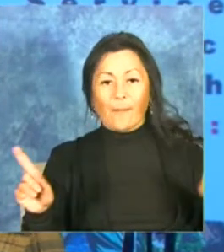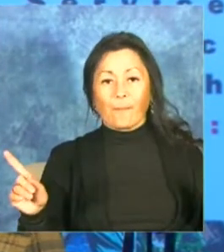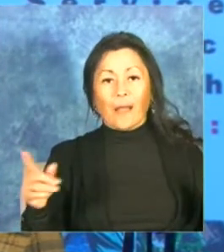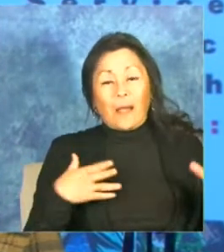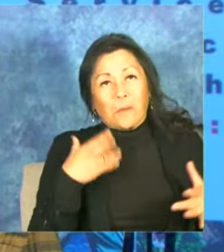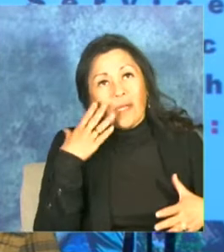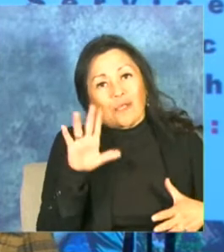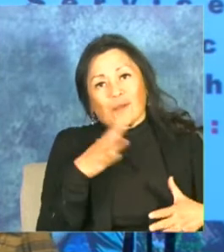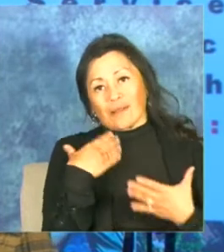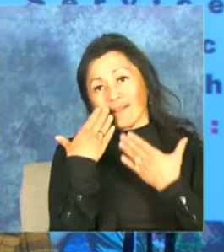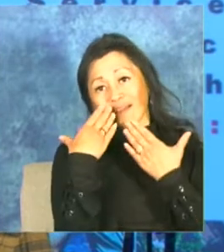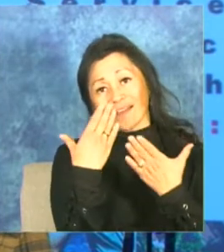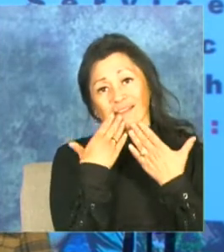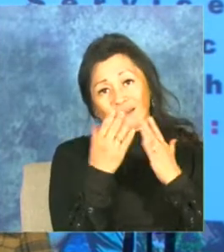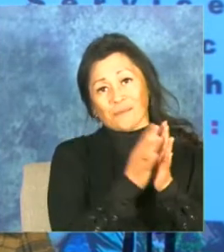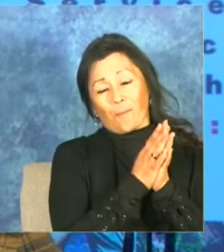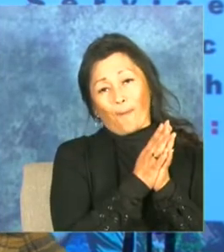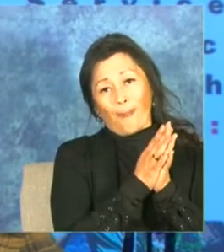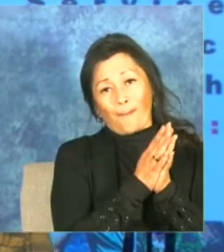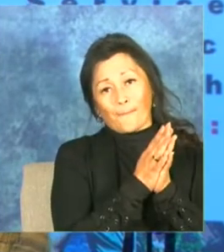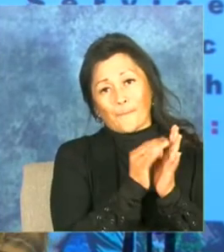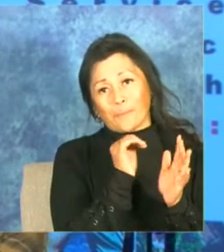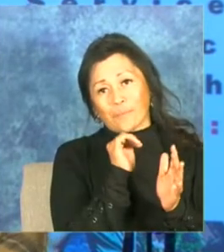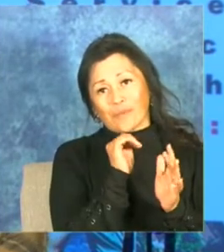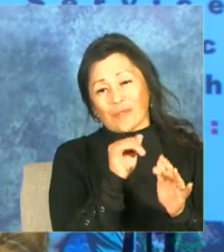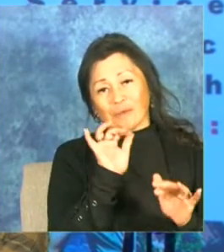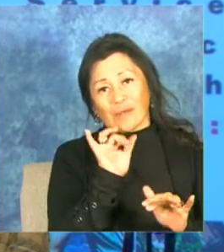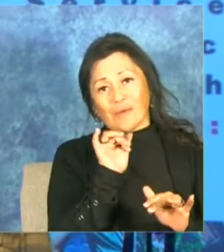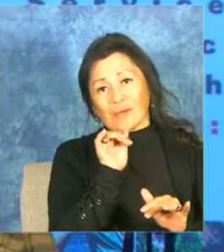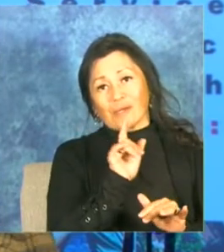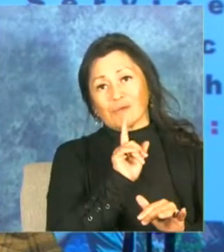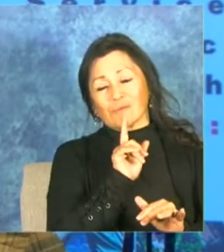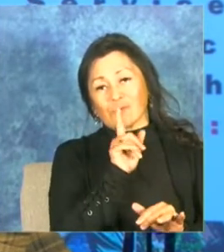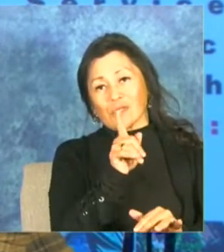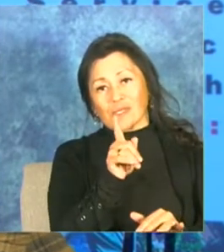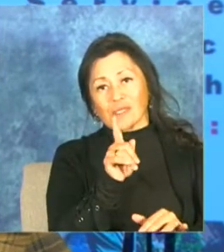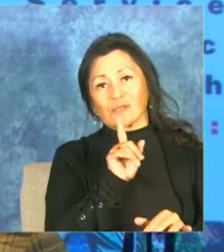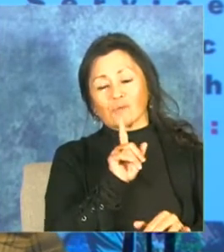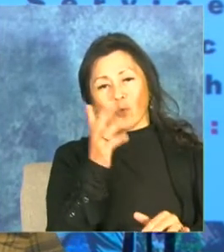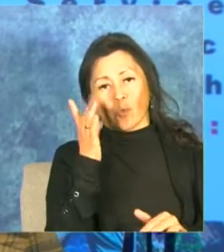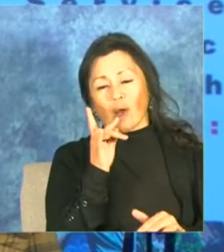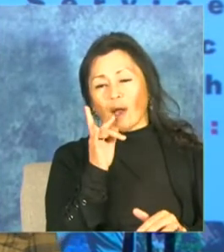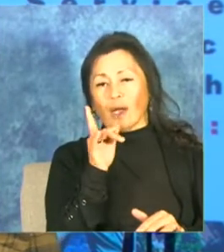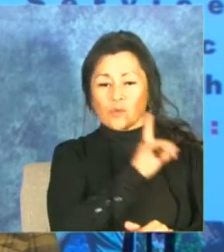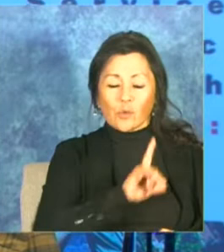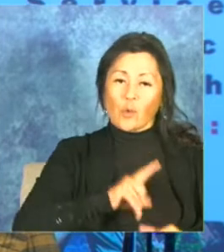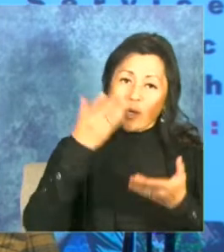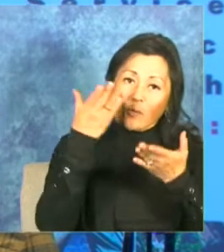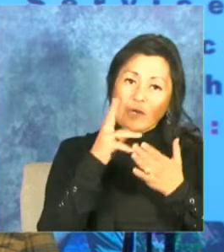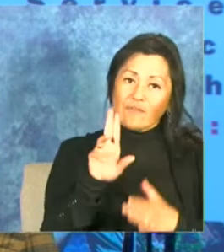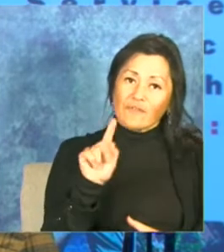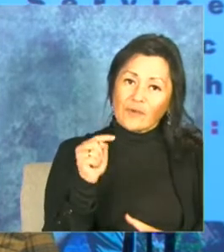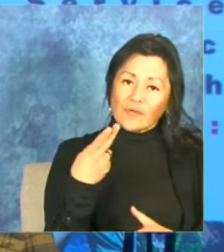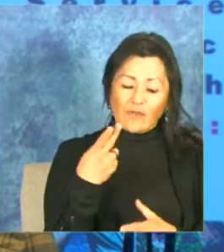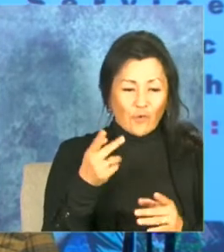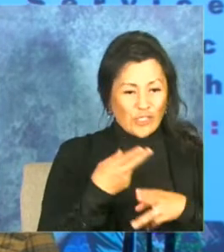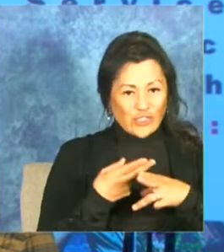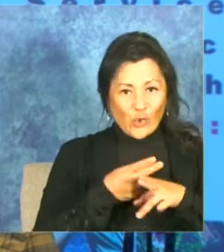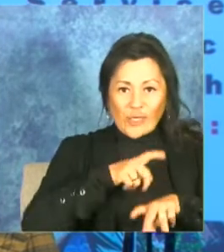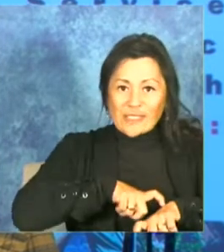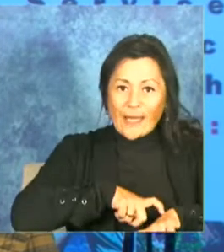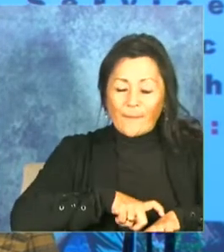I don't know, just thank you. I'm still not really sure why the Lord brought us to Utah for such a short amount of